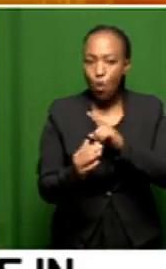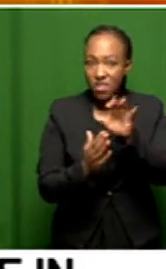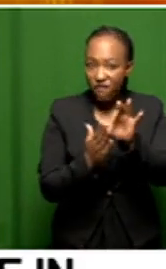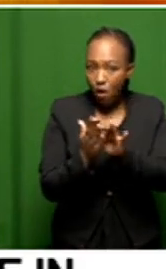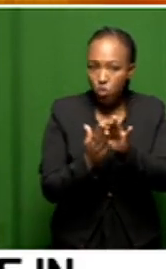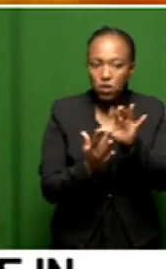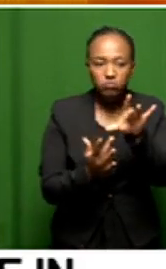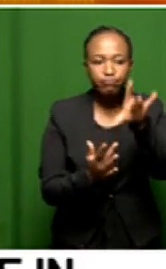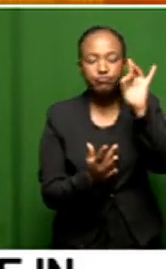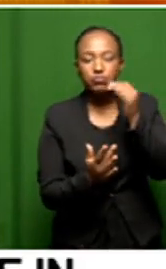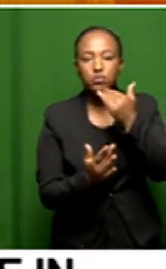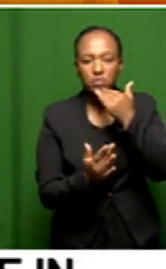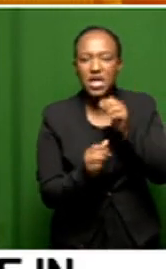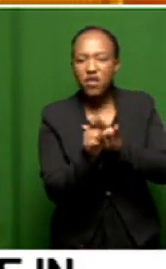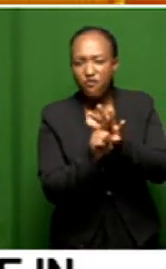goes ultimately?